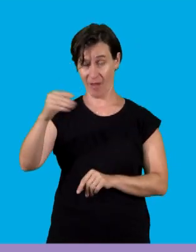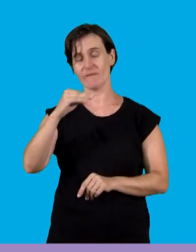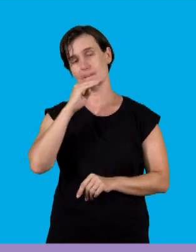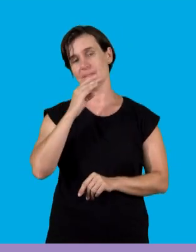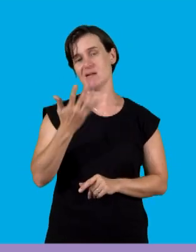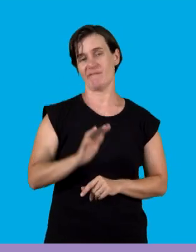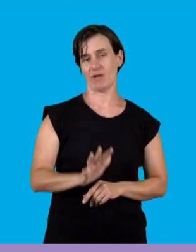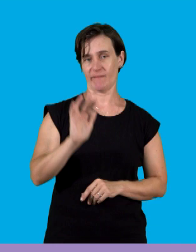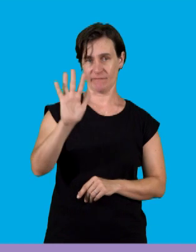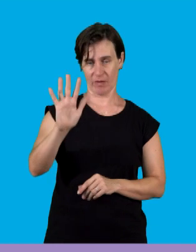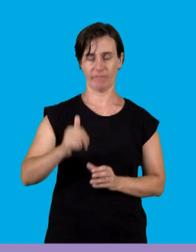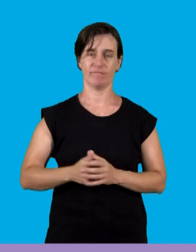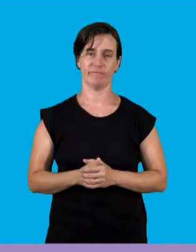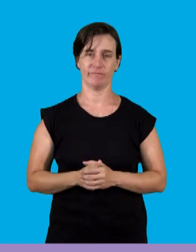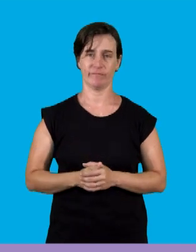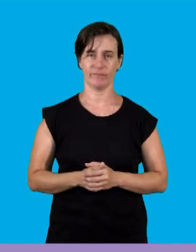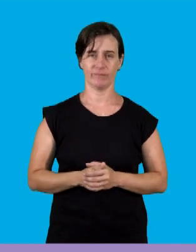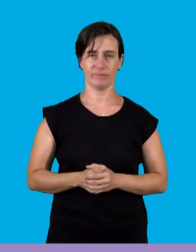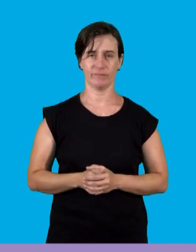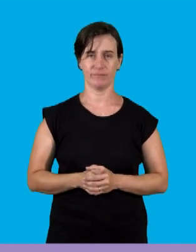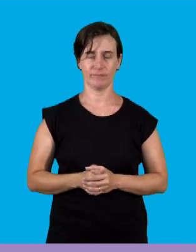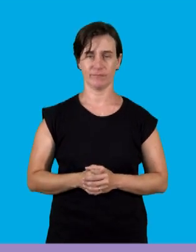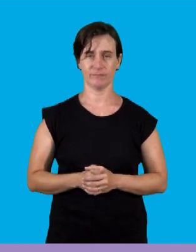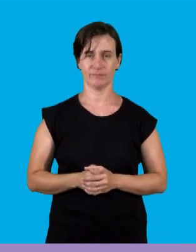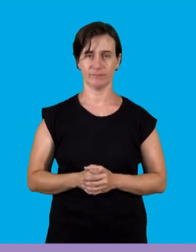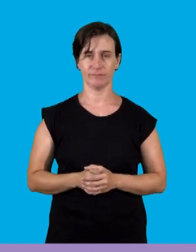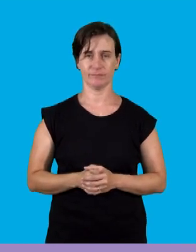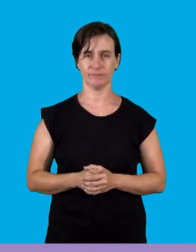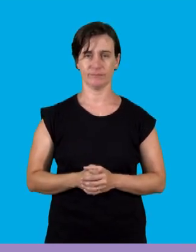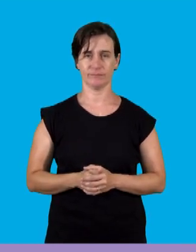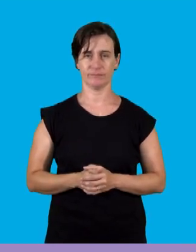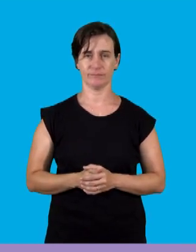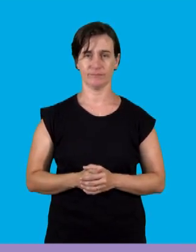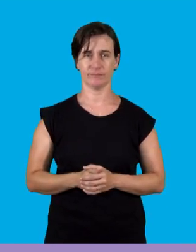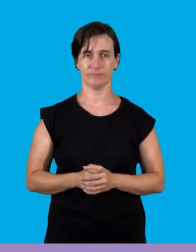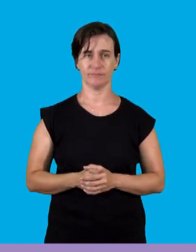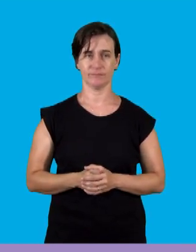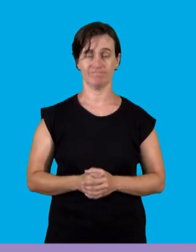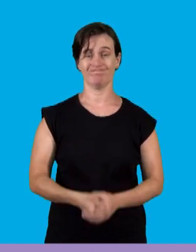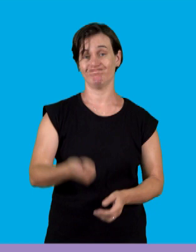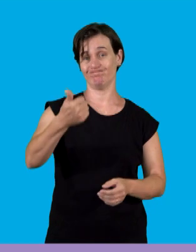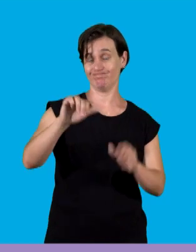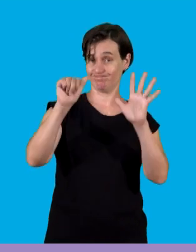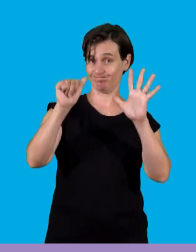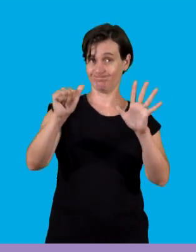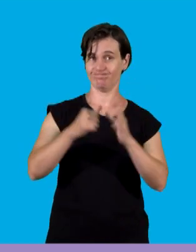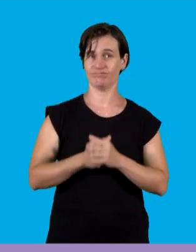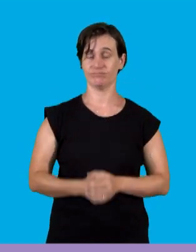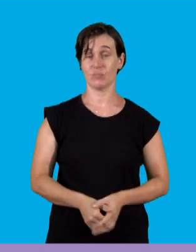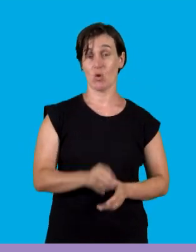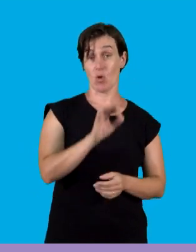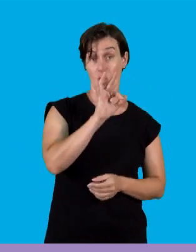us a 5, meaning our answer is 5 exponent 5. The next one now